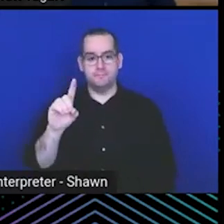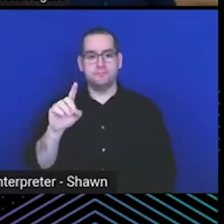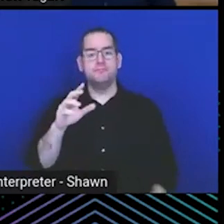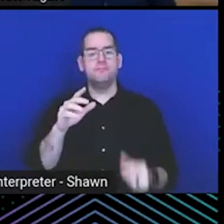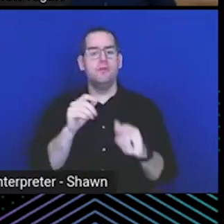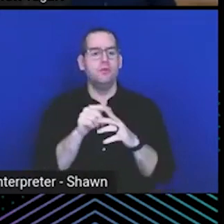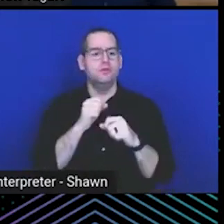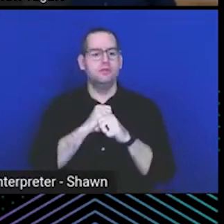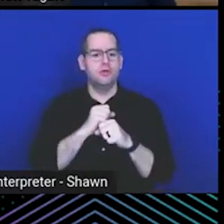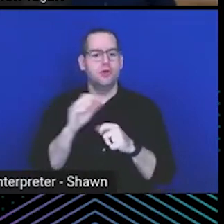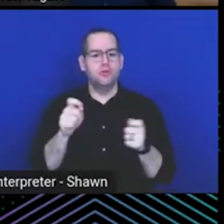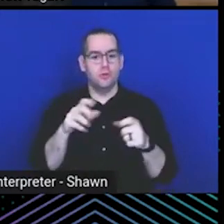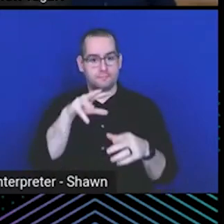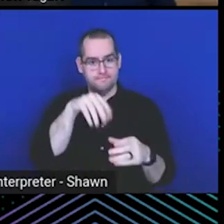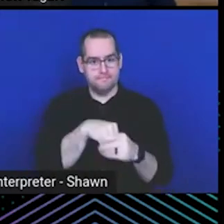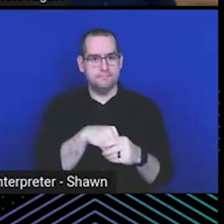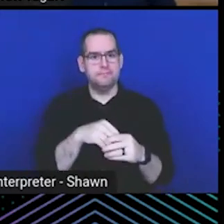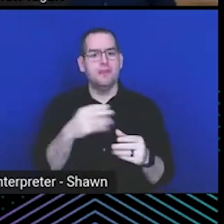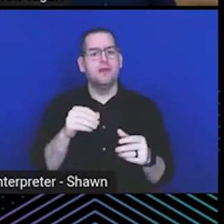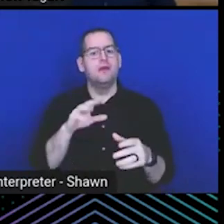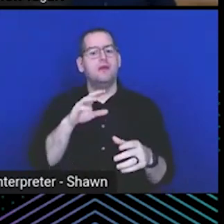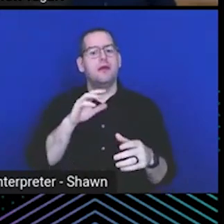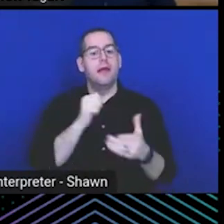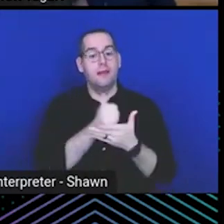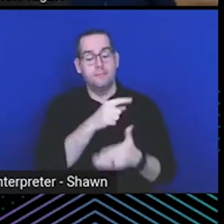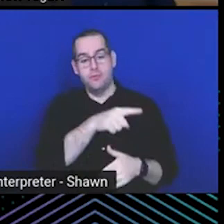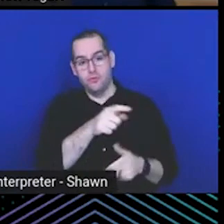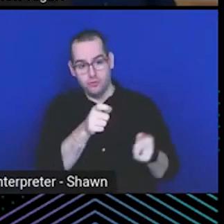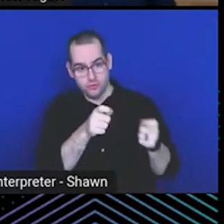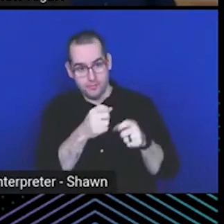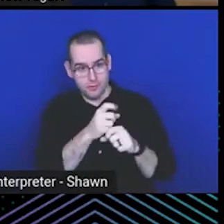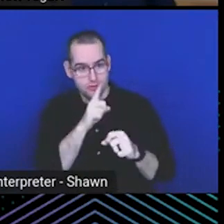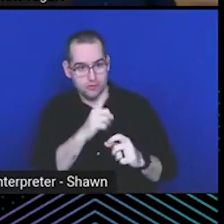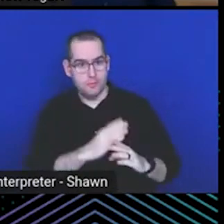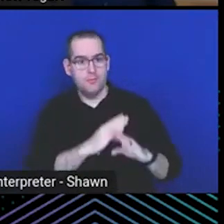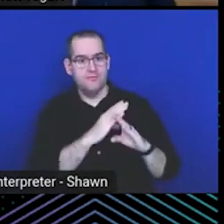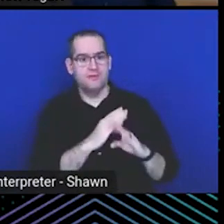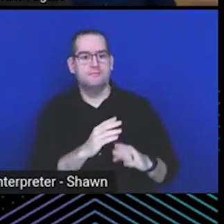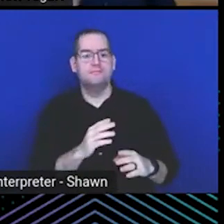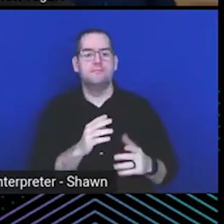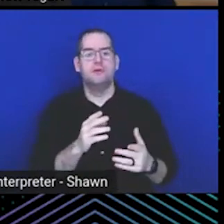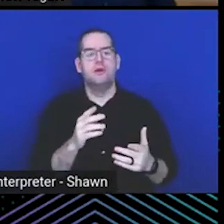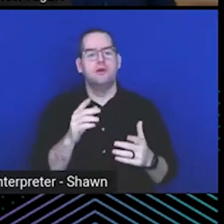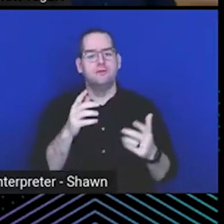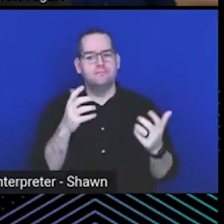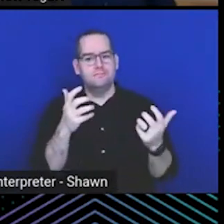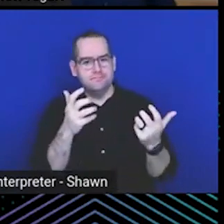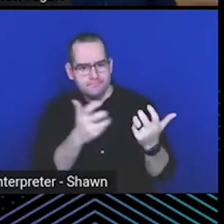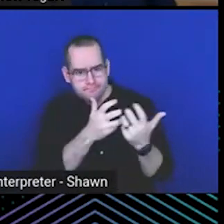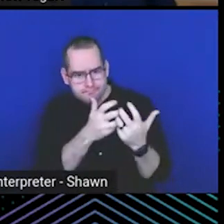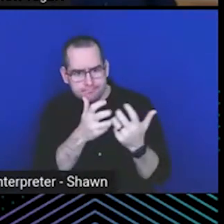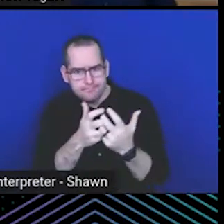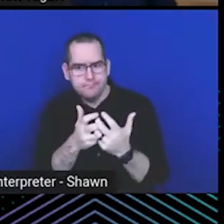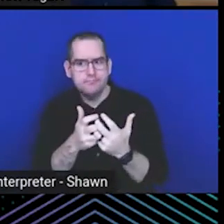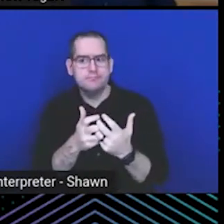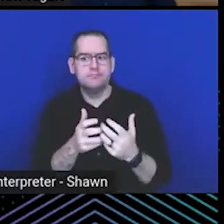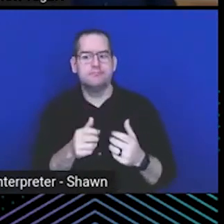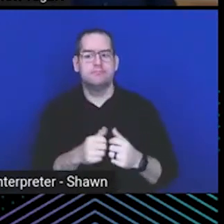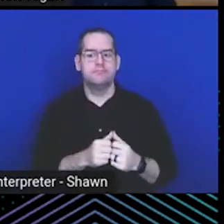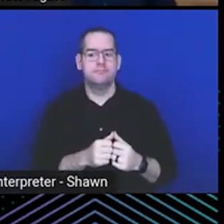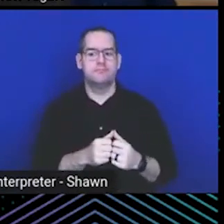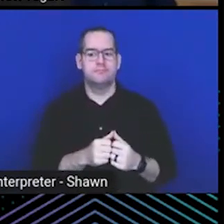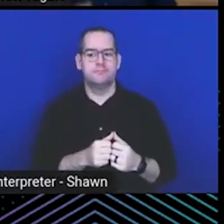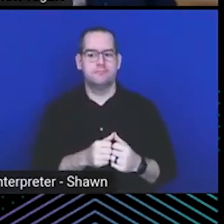in to enact these controls in a preventative fashion, prescriptive versus prescriptive. I think those mean the same